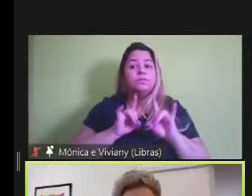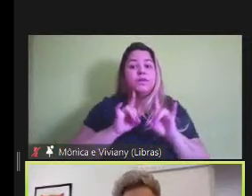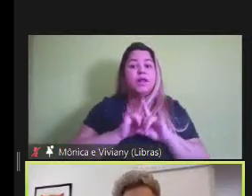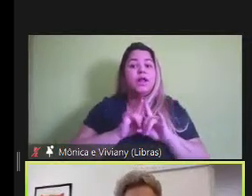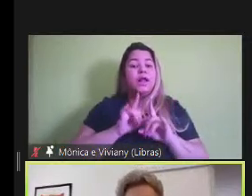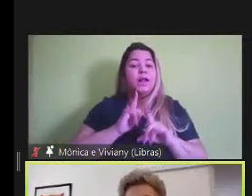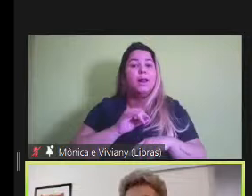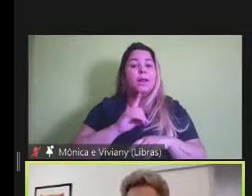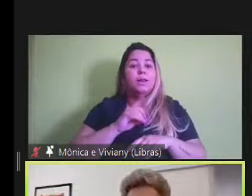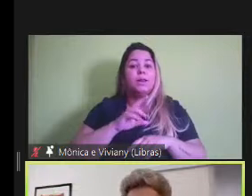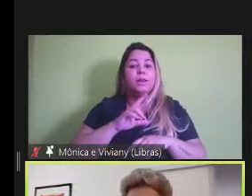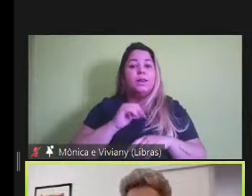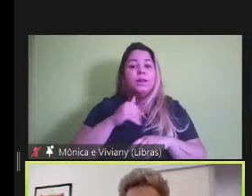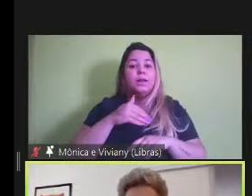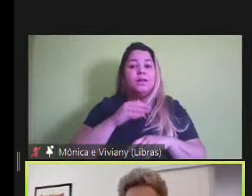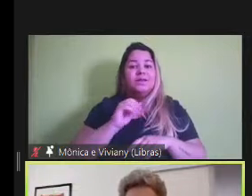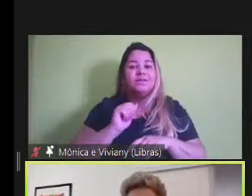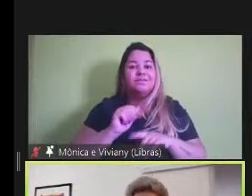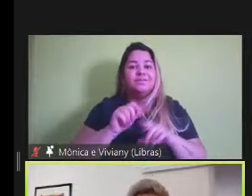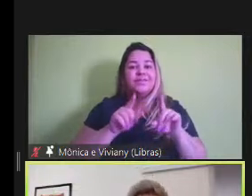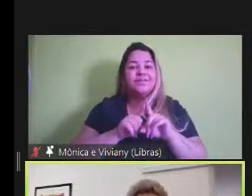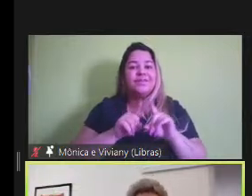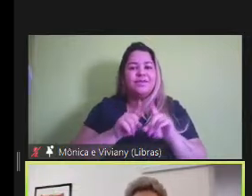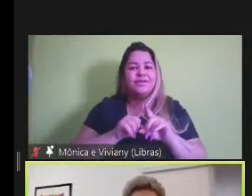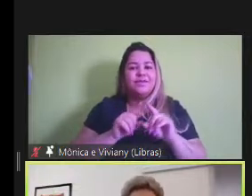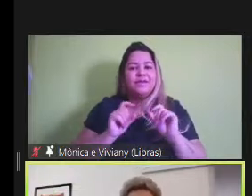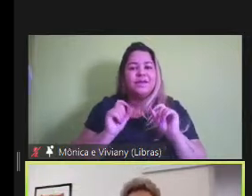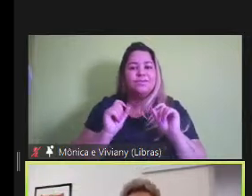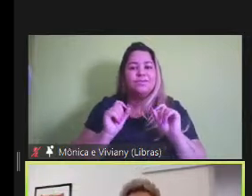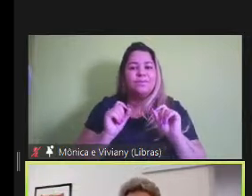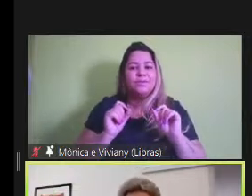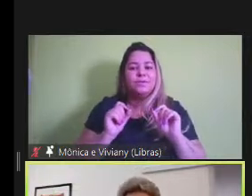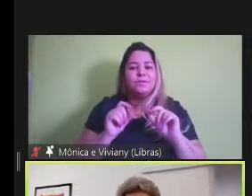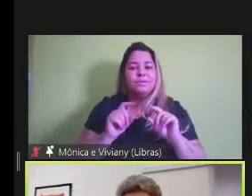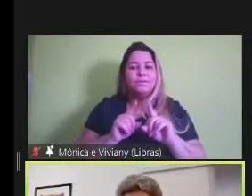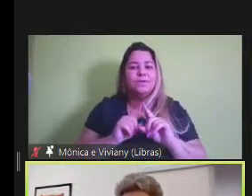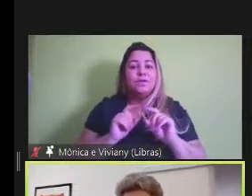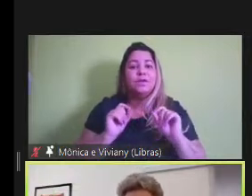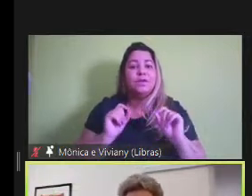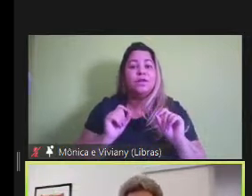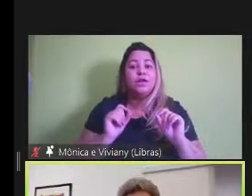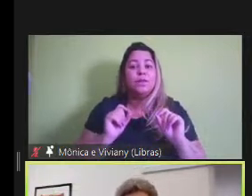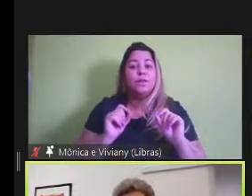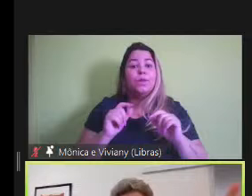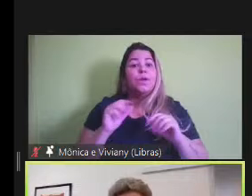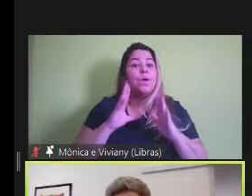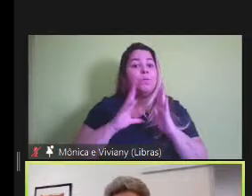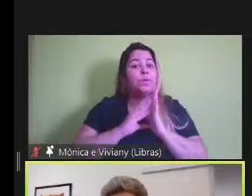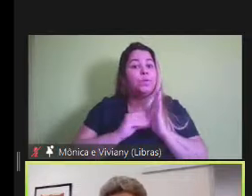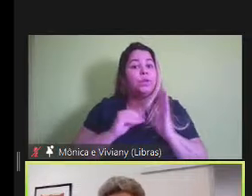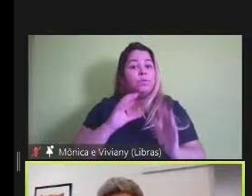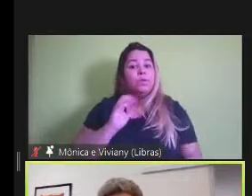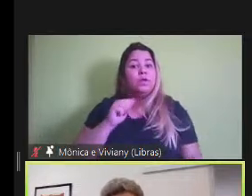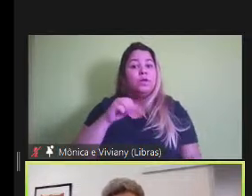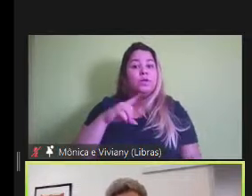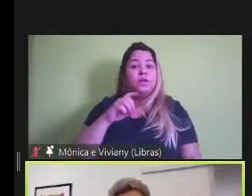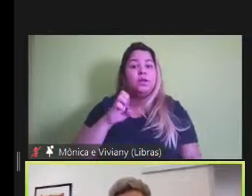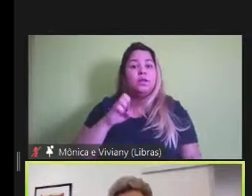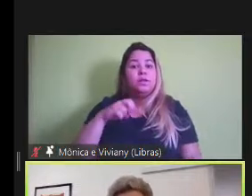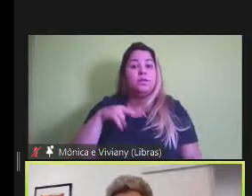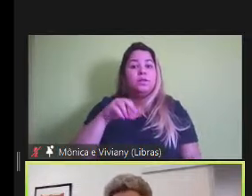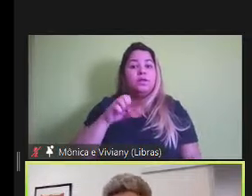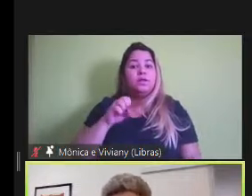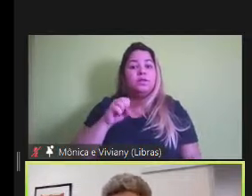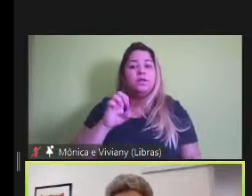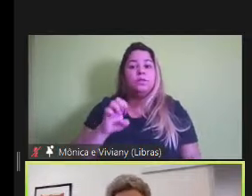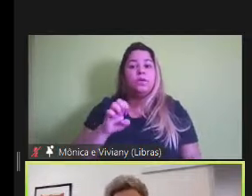that, leadership, collaborative leadership, and management of interprofessional conflicts. So this is a Canadian model, which is